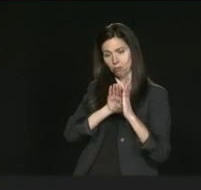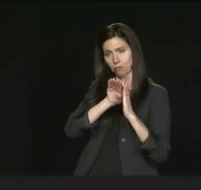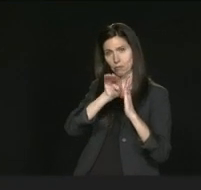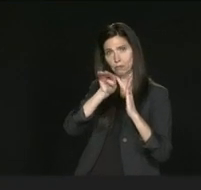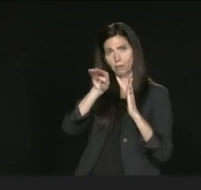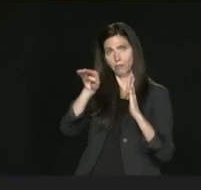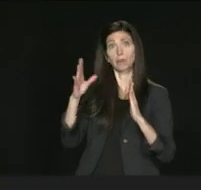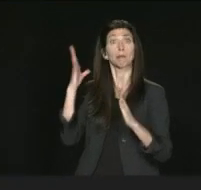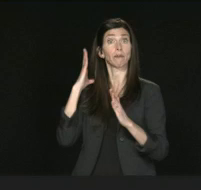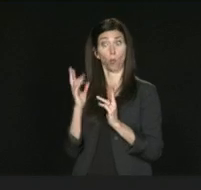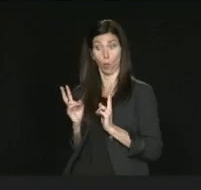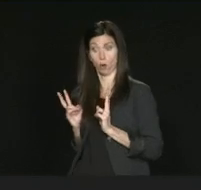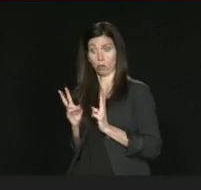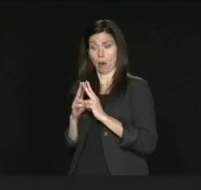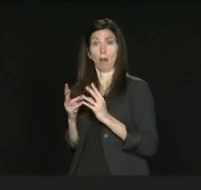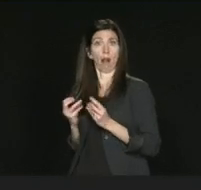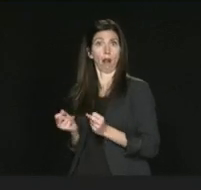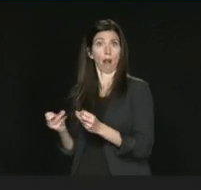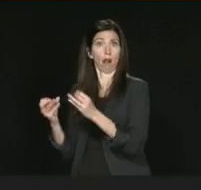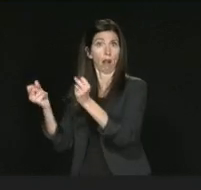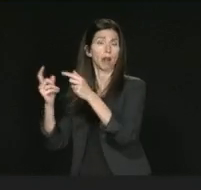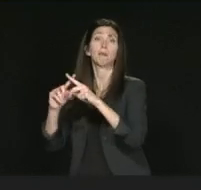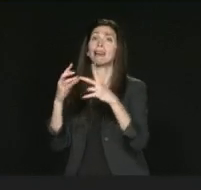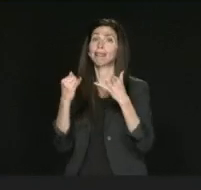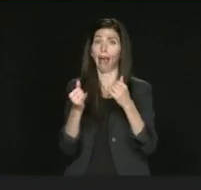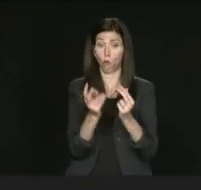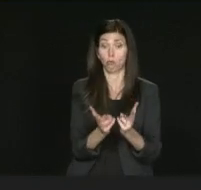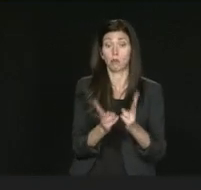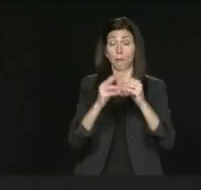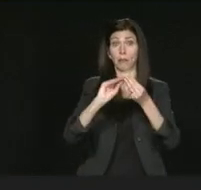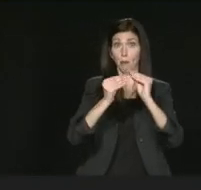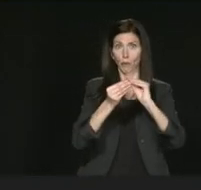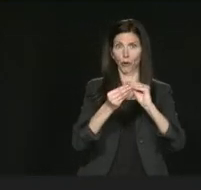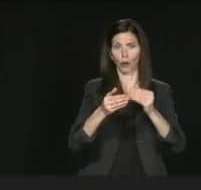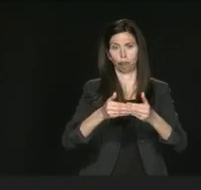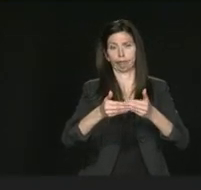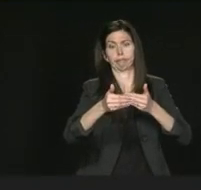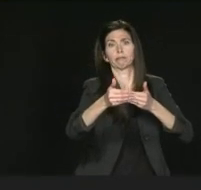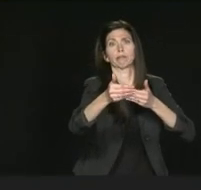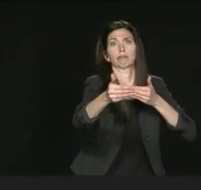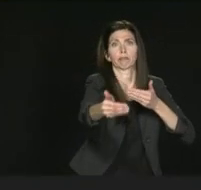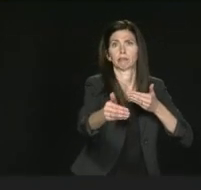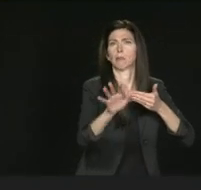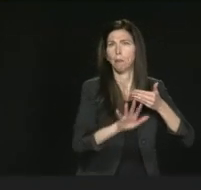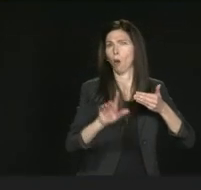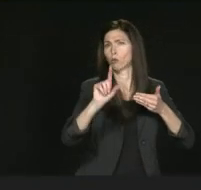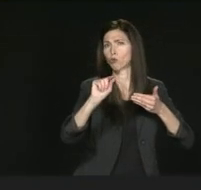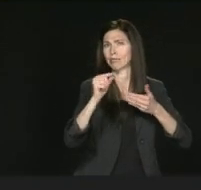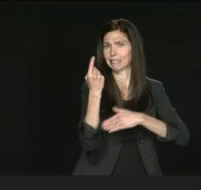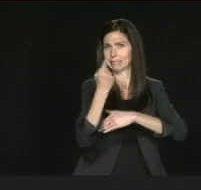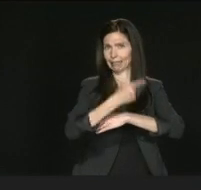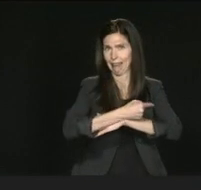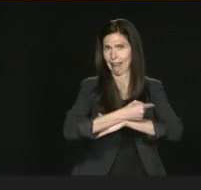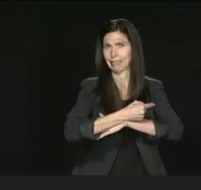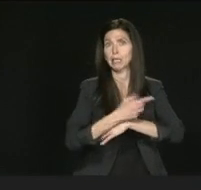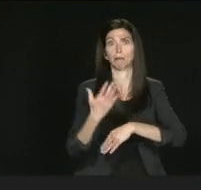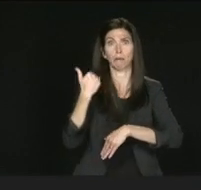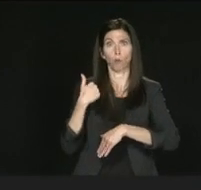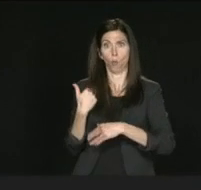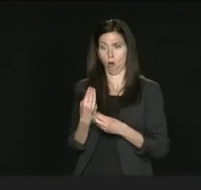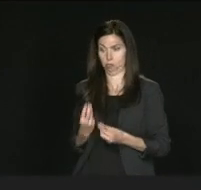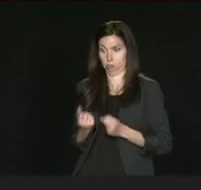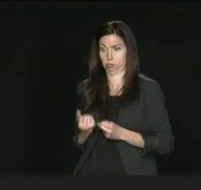20 days. So the epidemic itself is decelerating. But unfortunately